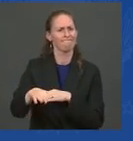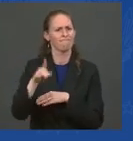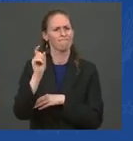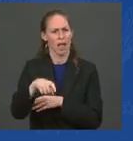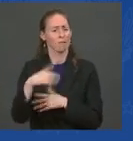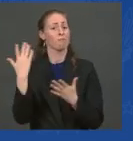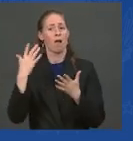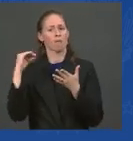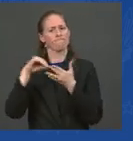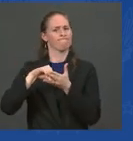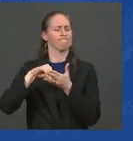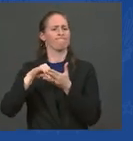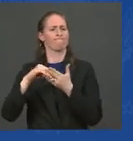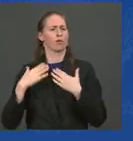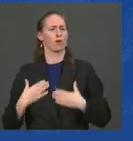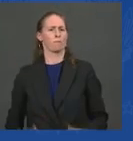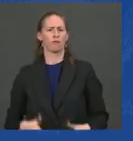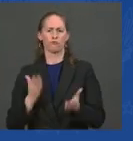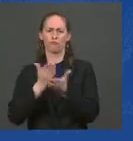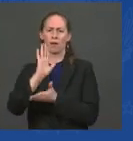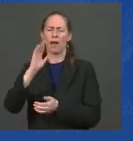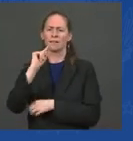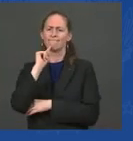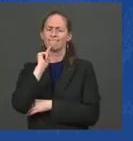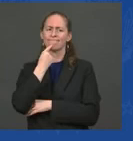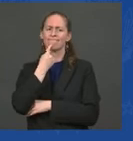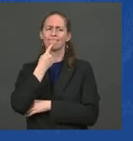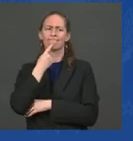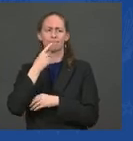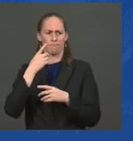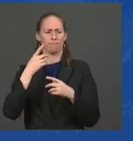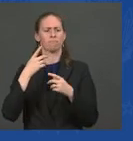reassert our moral leadership on the global stage.